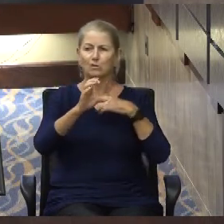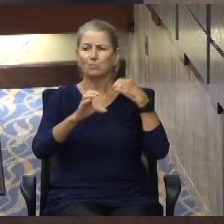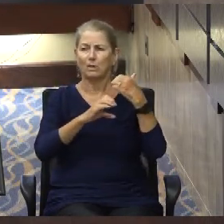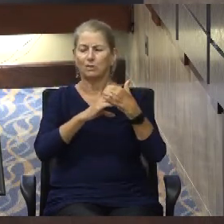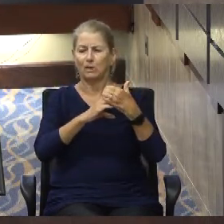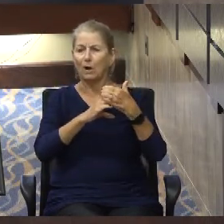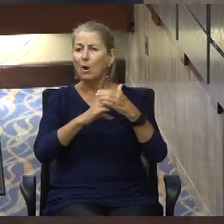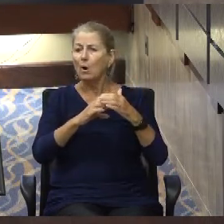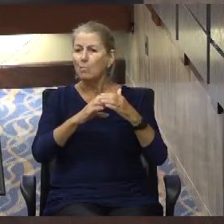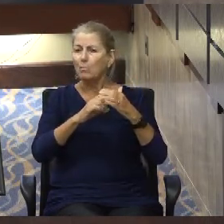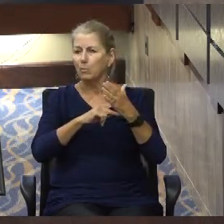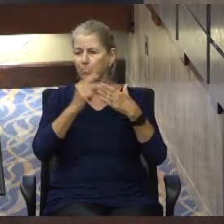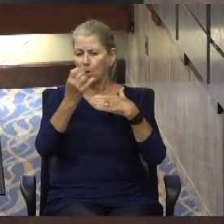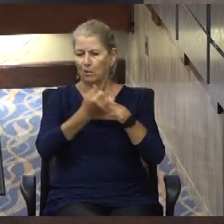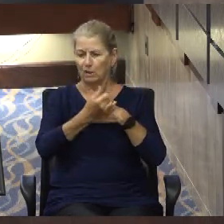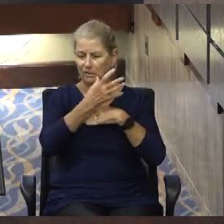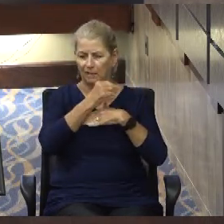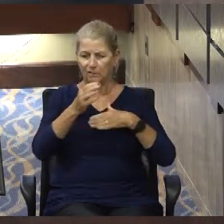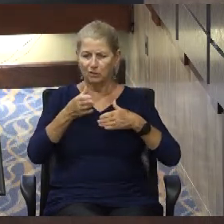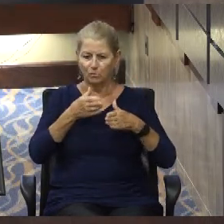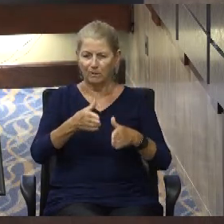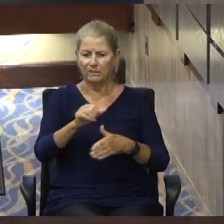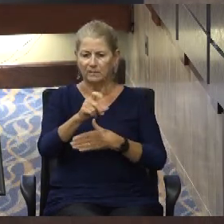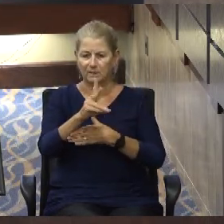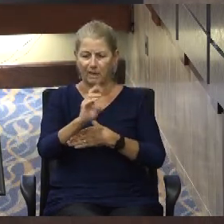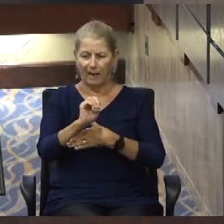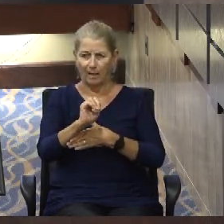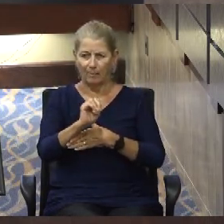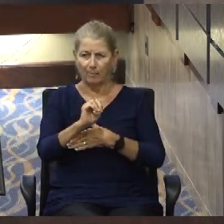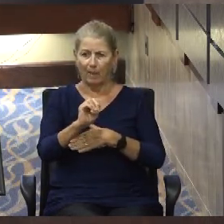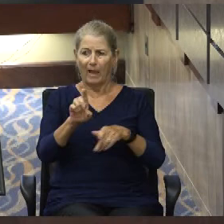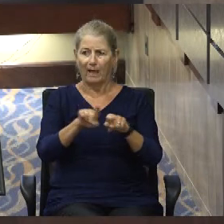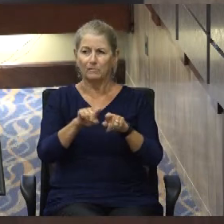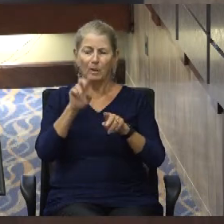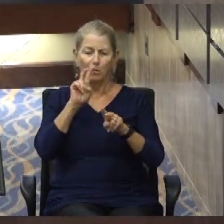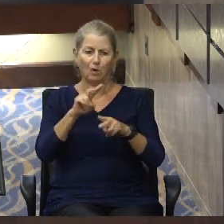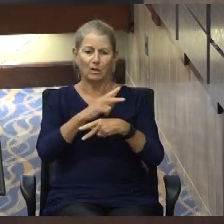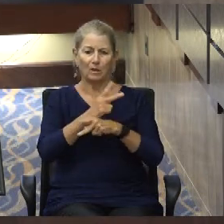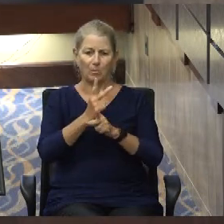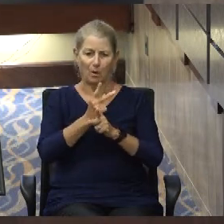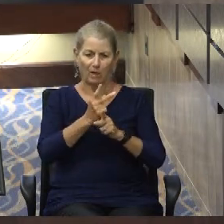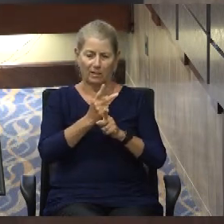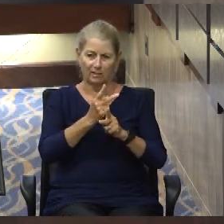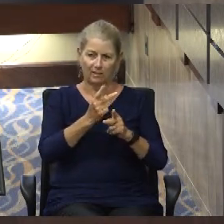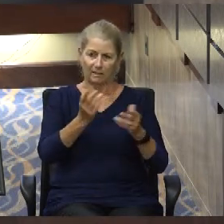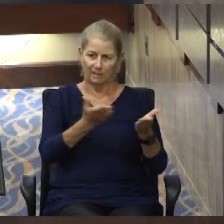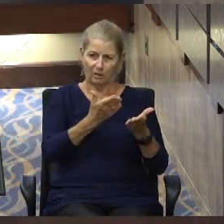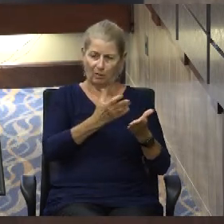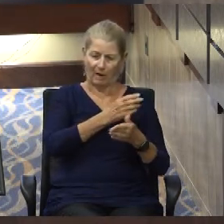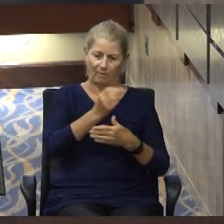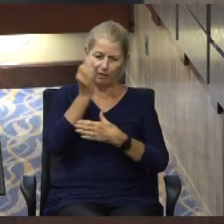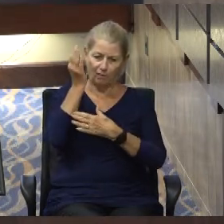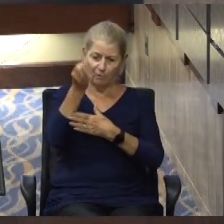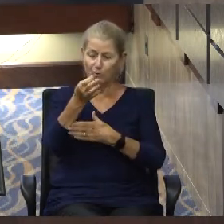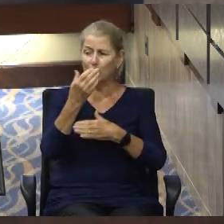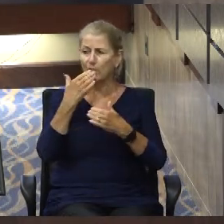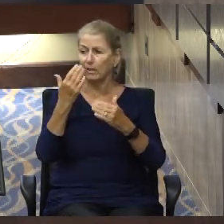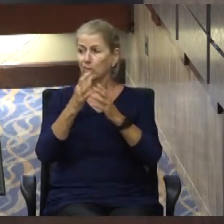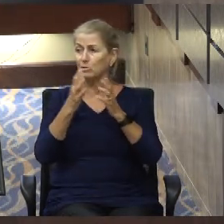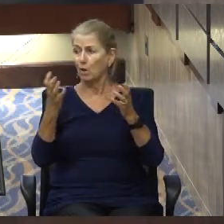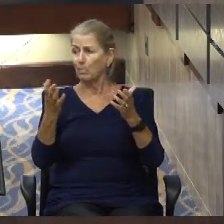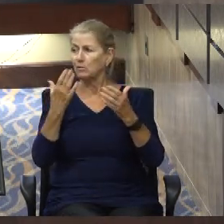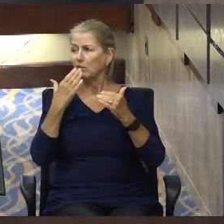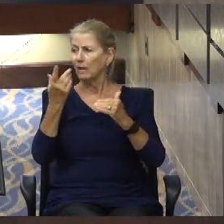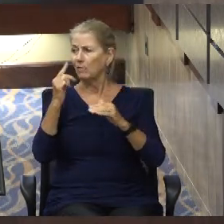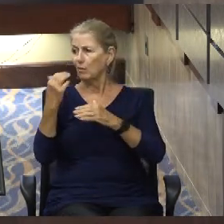design. Because I think those are things that weigh on us as we look at the projects here and the projects to come. So thank you so much. Thank you for